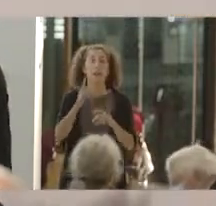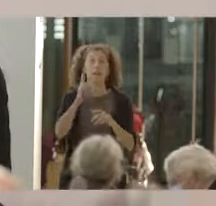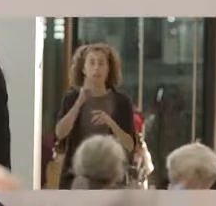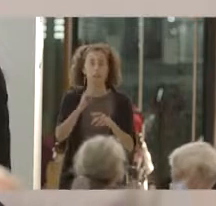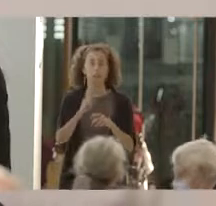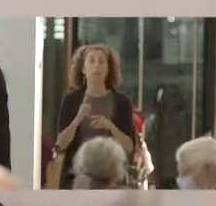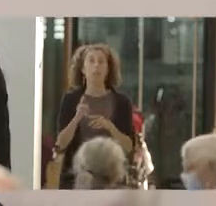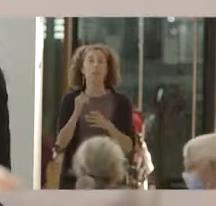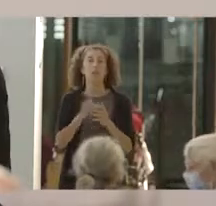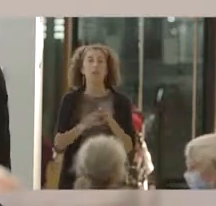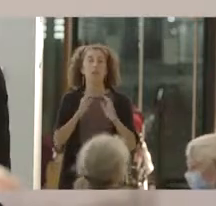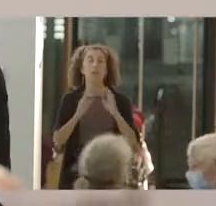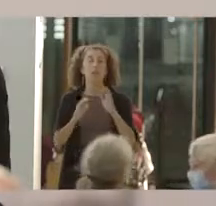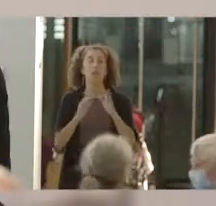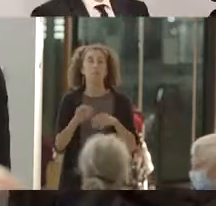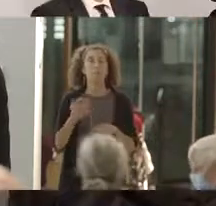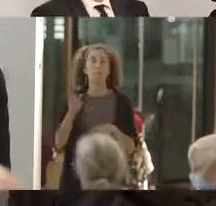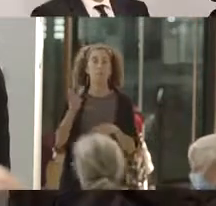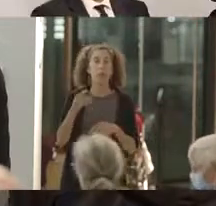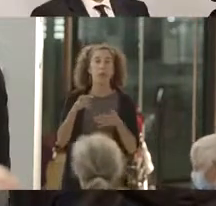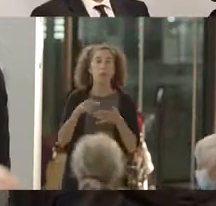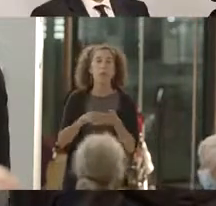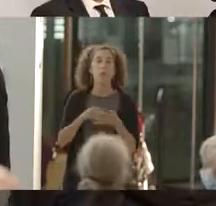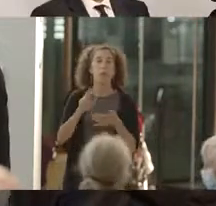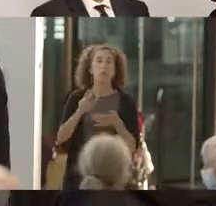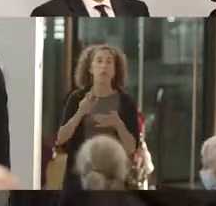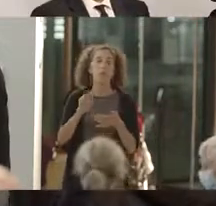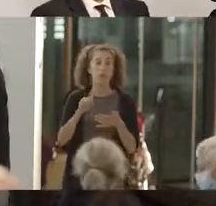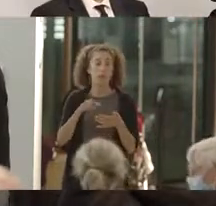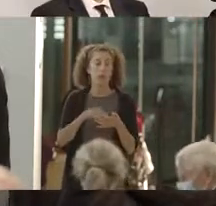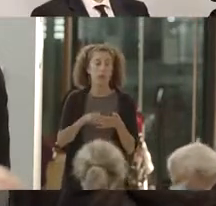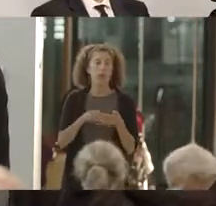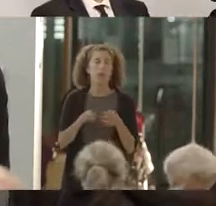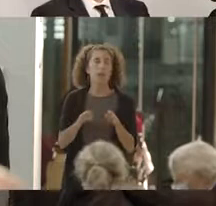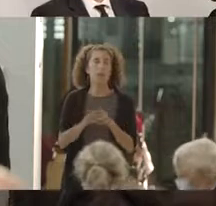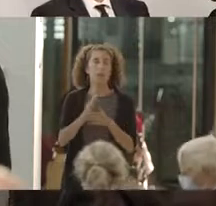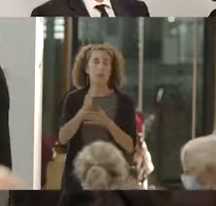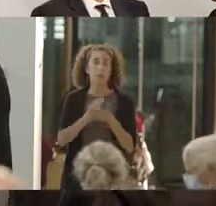Why would 3A close parts of the park for longer than 3B?